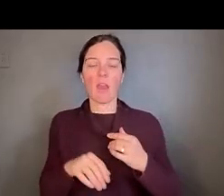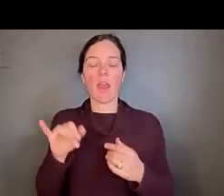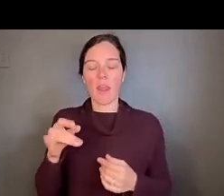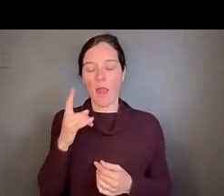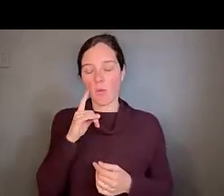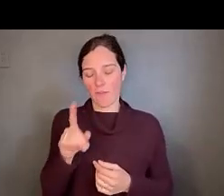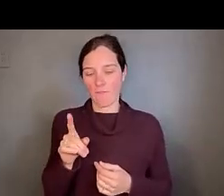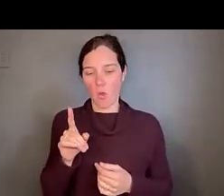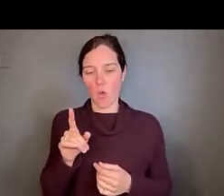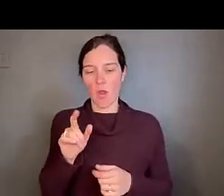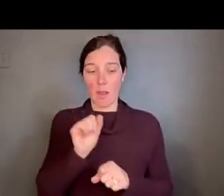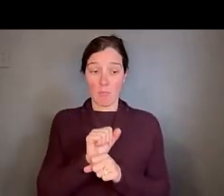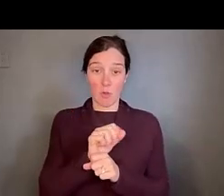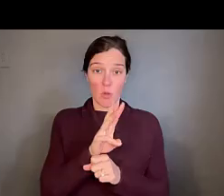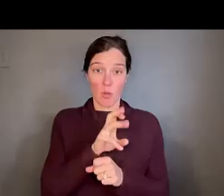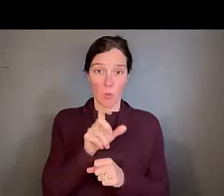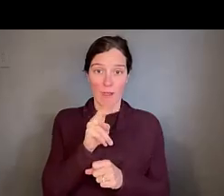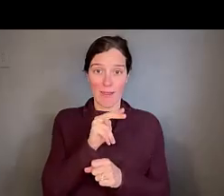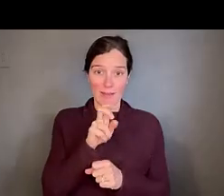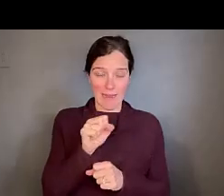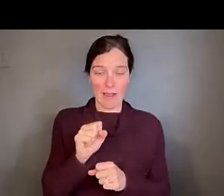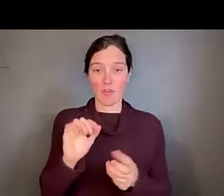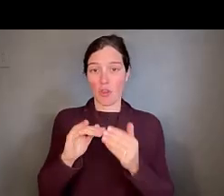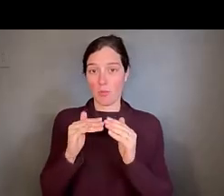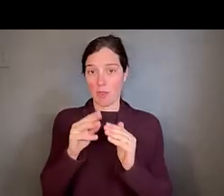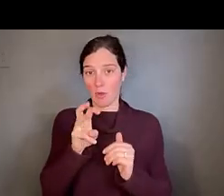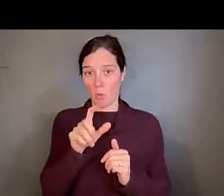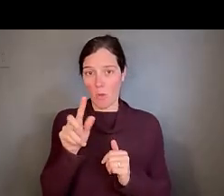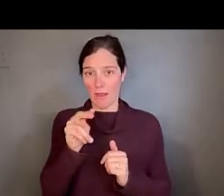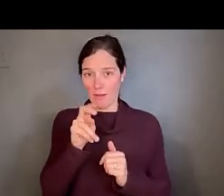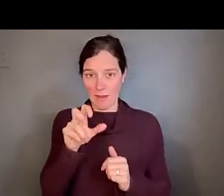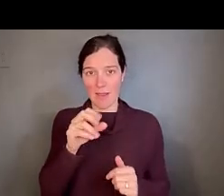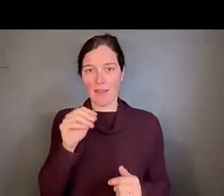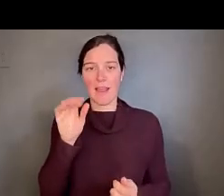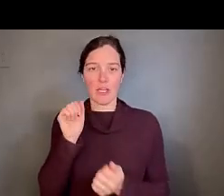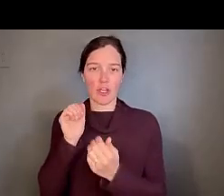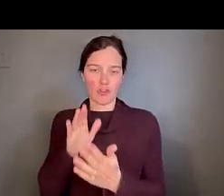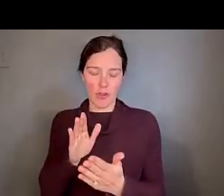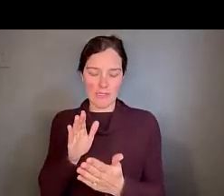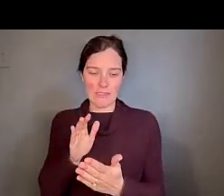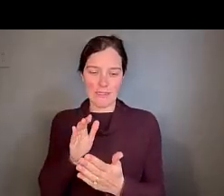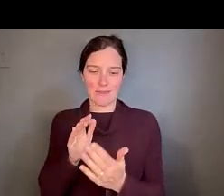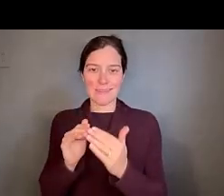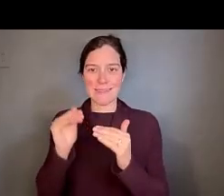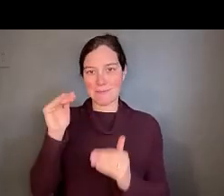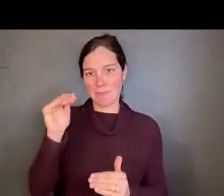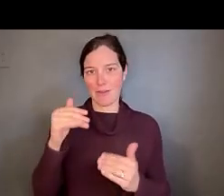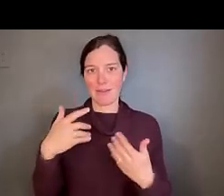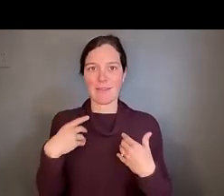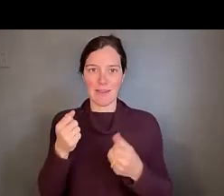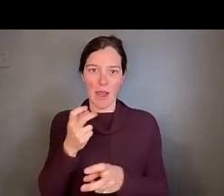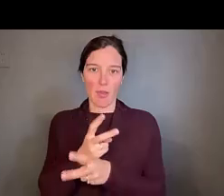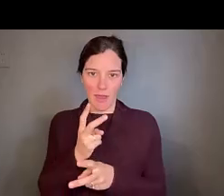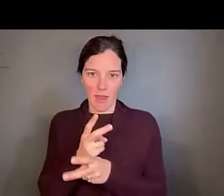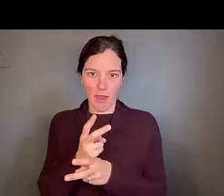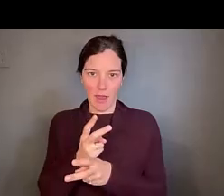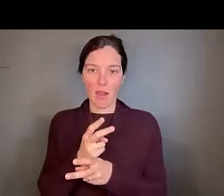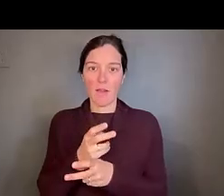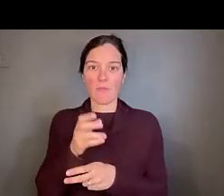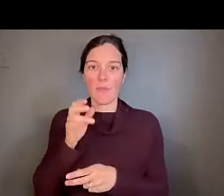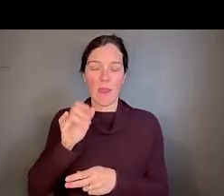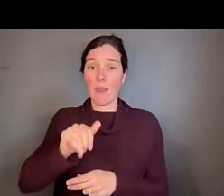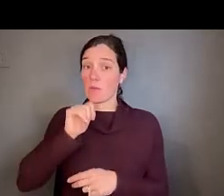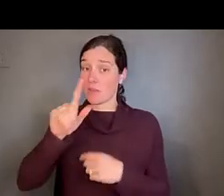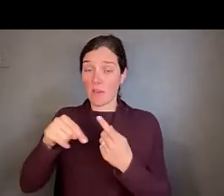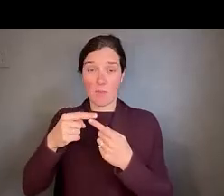for employee wellness, community wellness, and addressing disparities in healthcare. And it was not